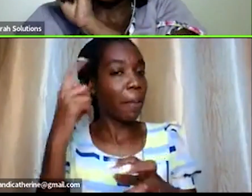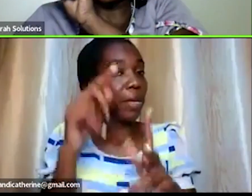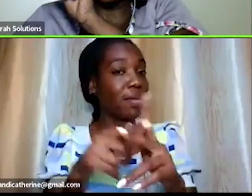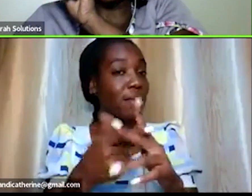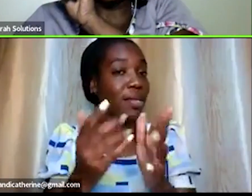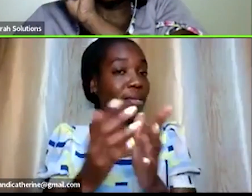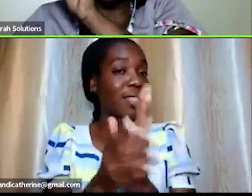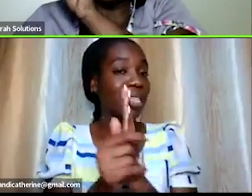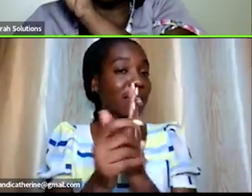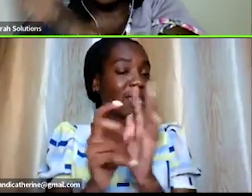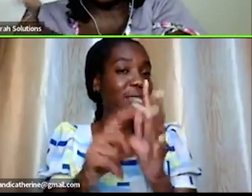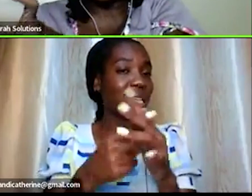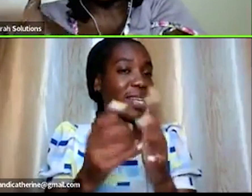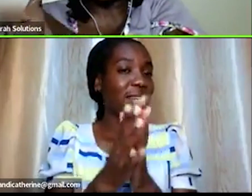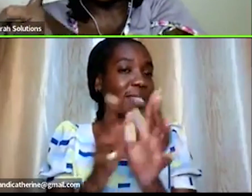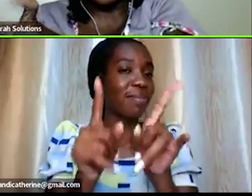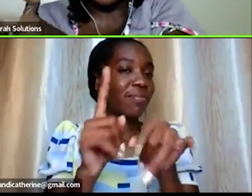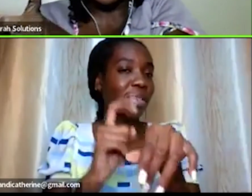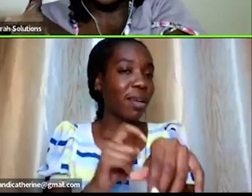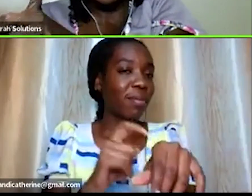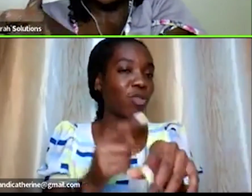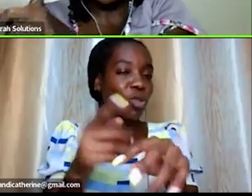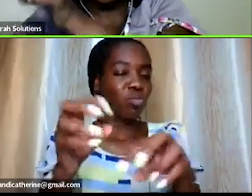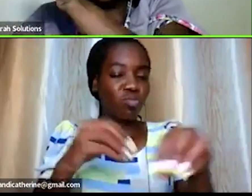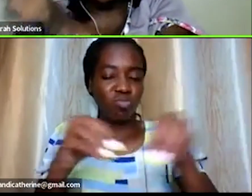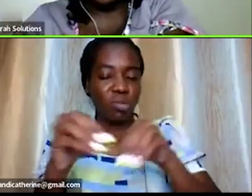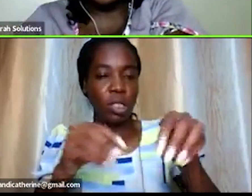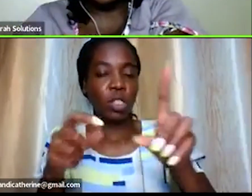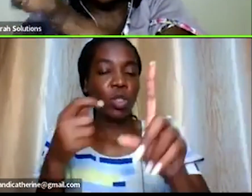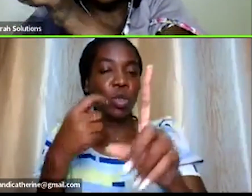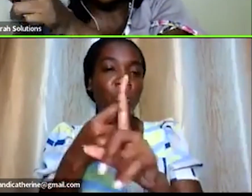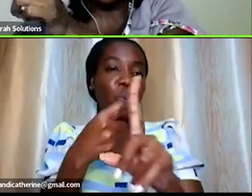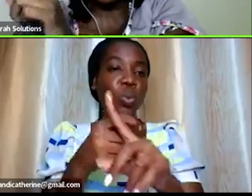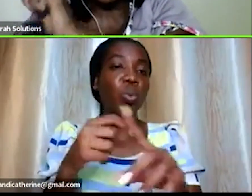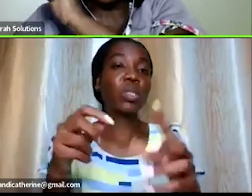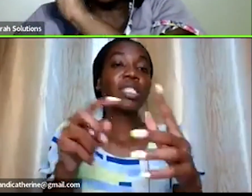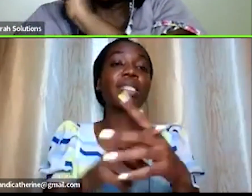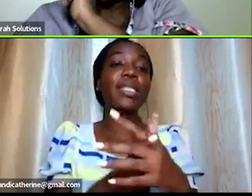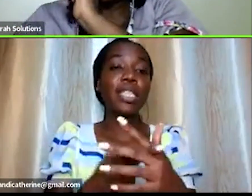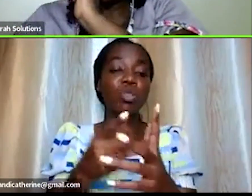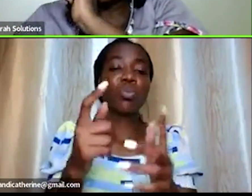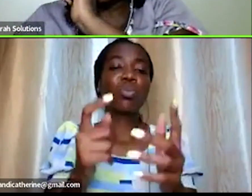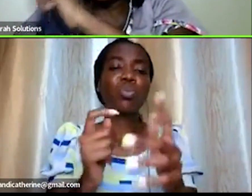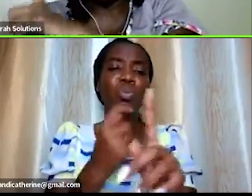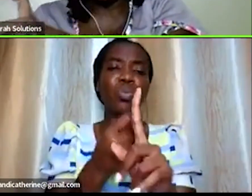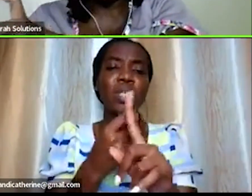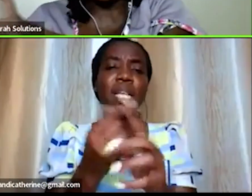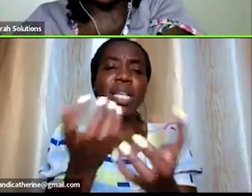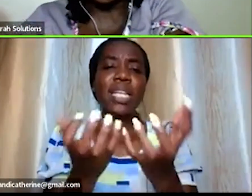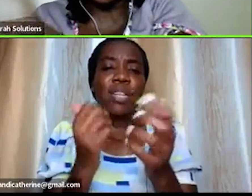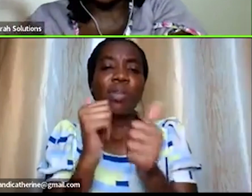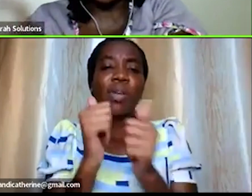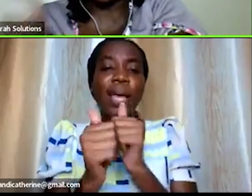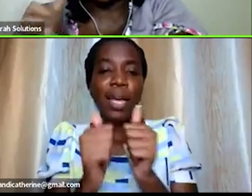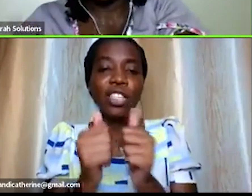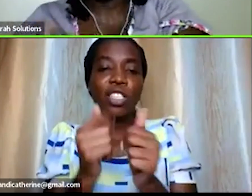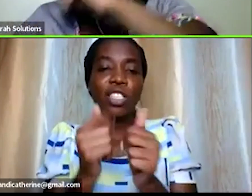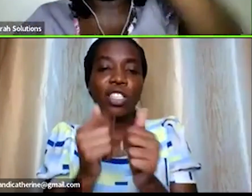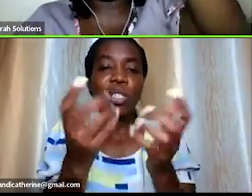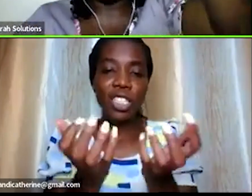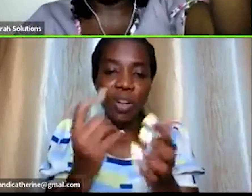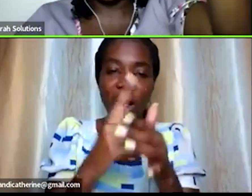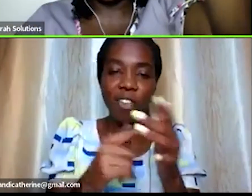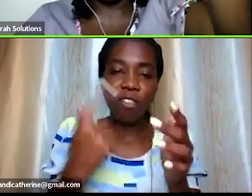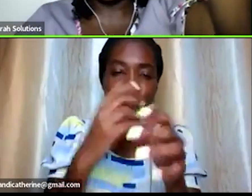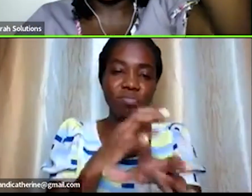also figure out your tool sets. What are the tools that you need? What do you need to equip yourself with